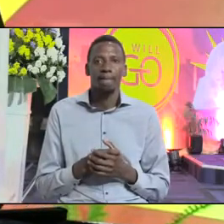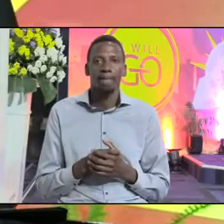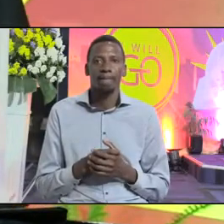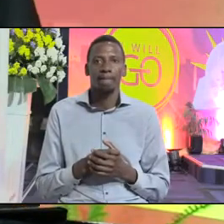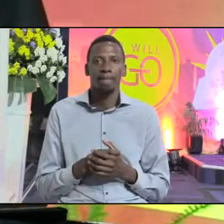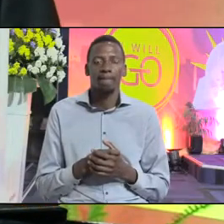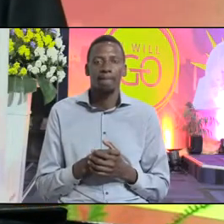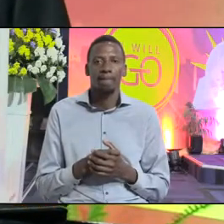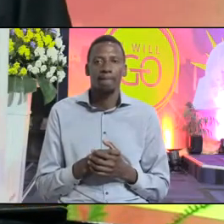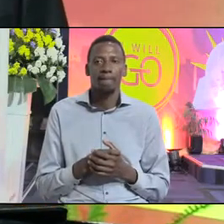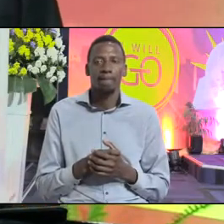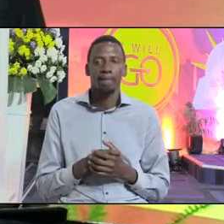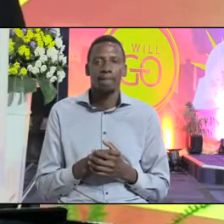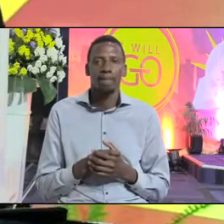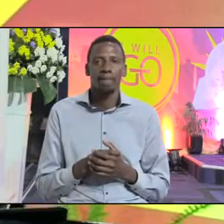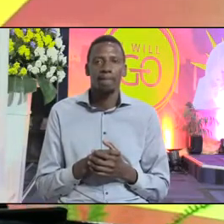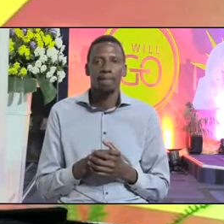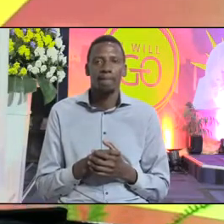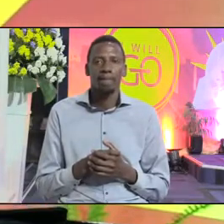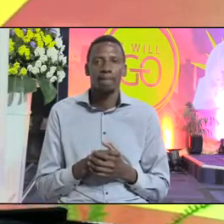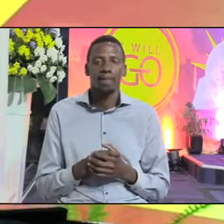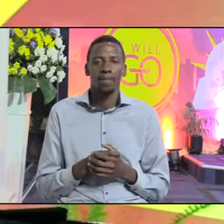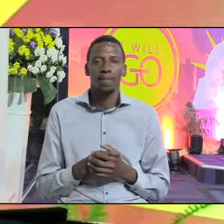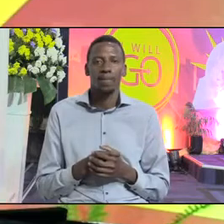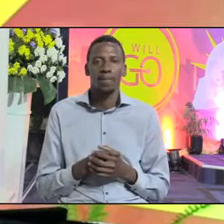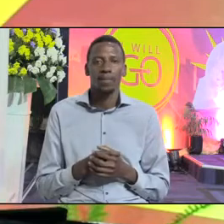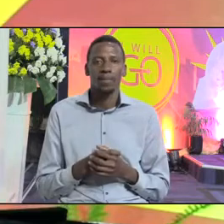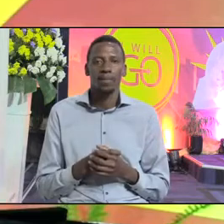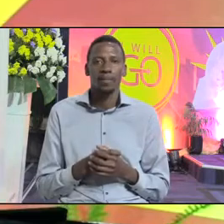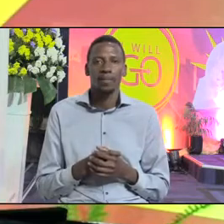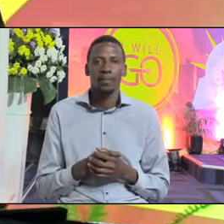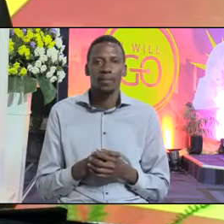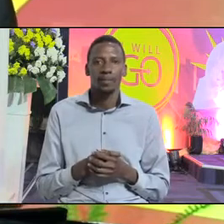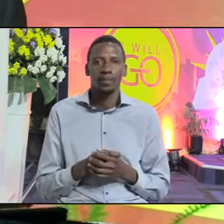hearing verses 1